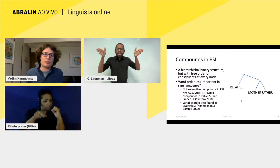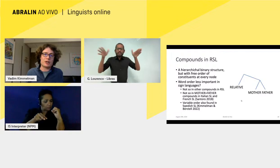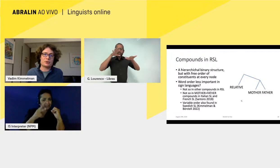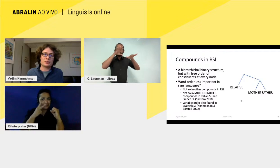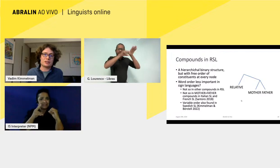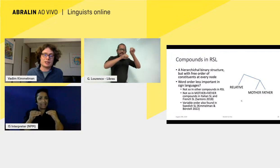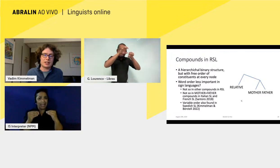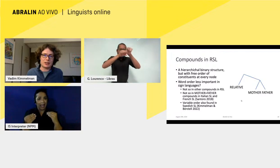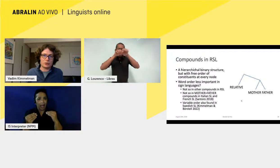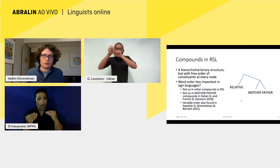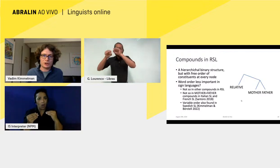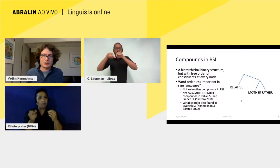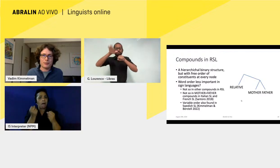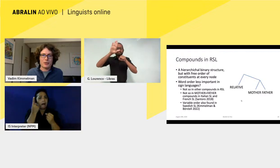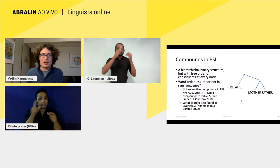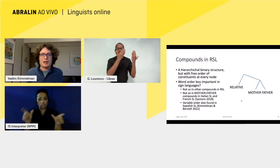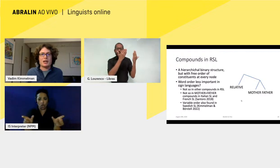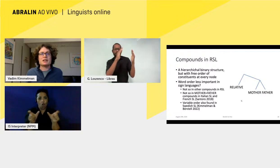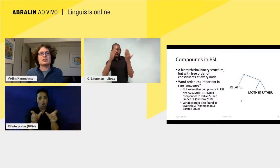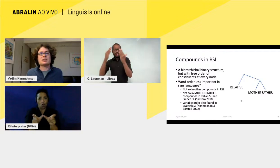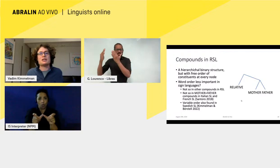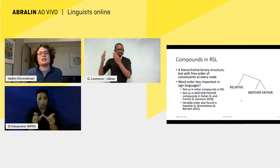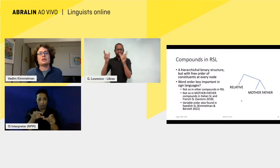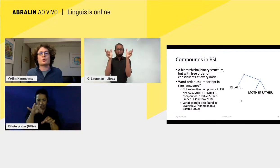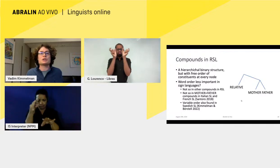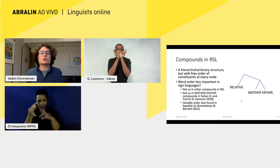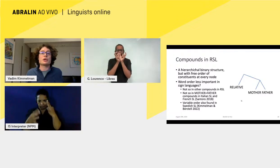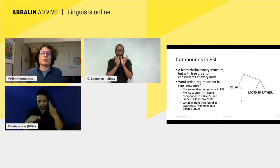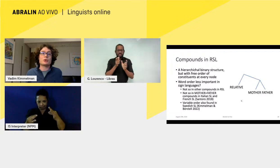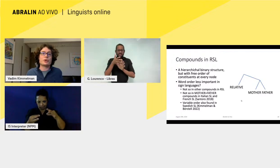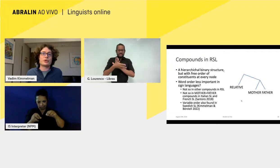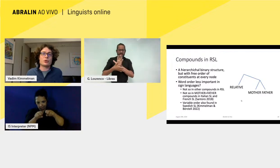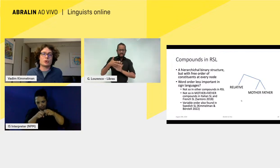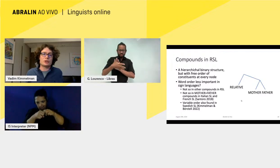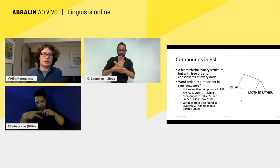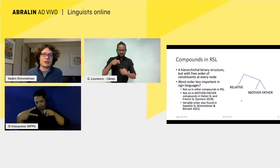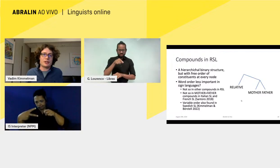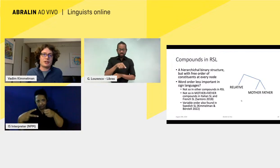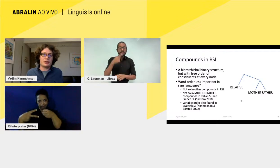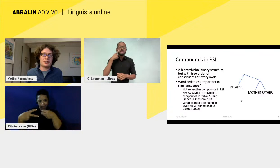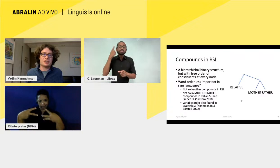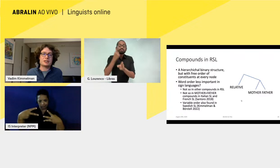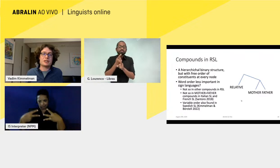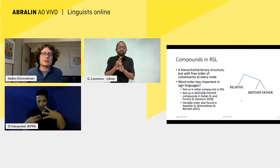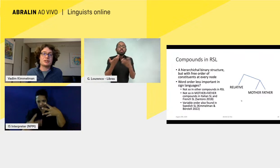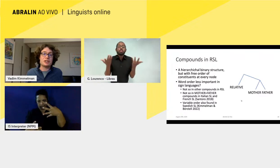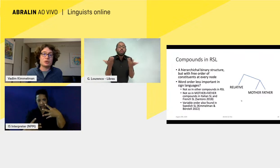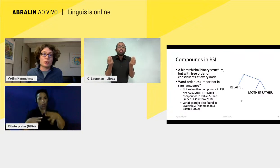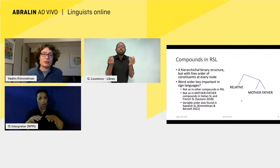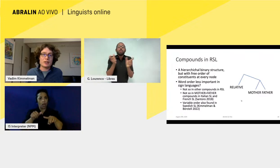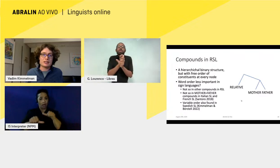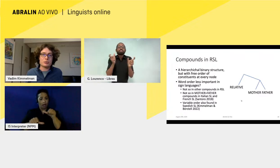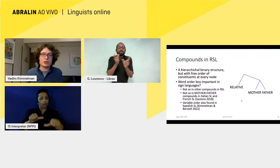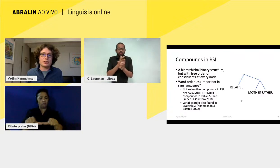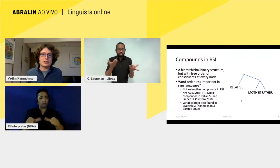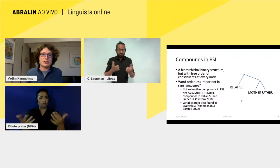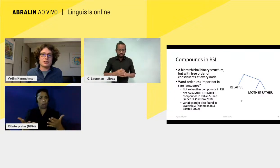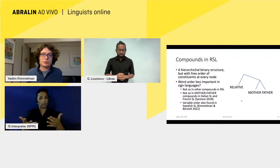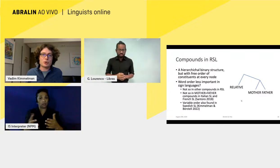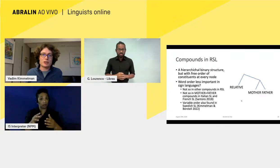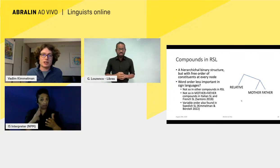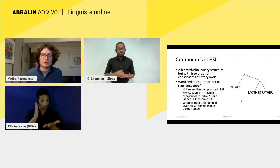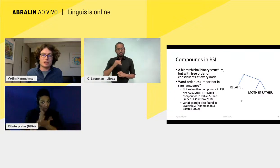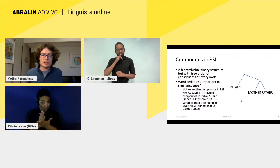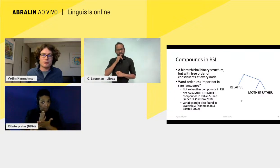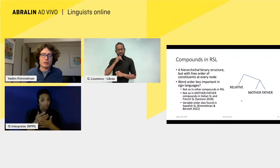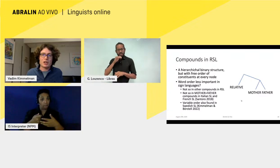of compounds in sign languages and see what's going on with the order there. Is there indeed more flexibility than